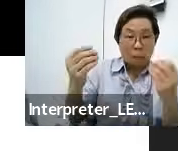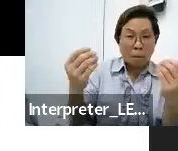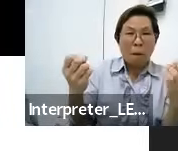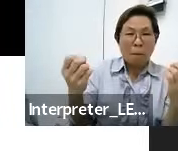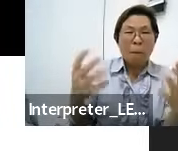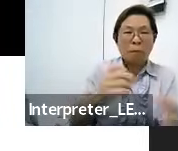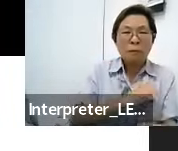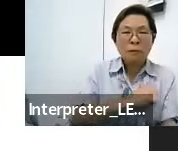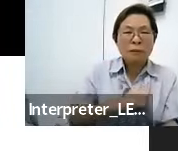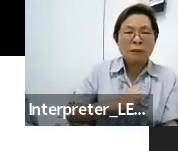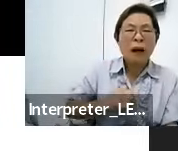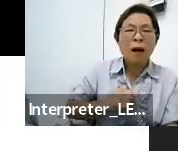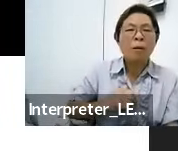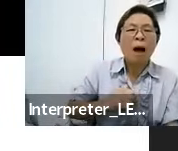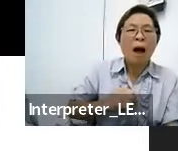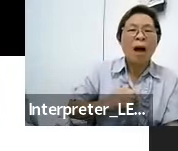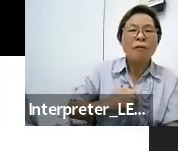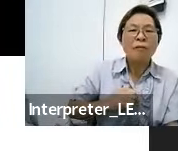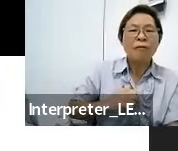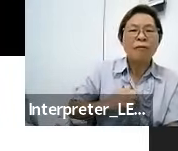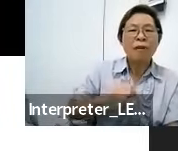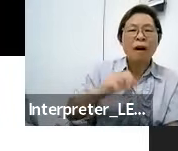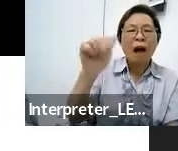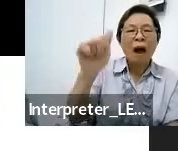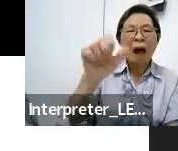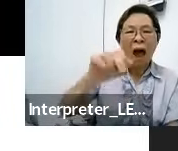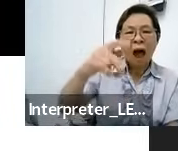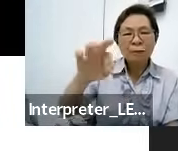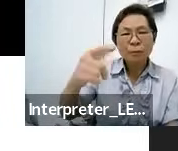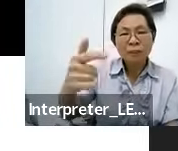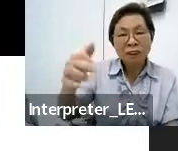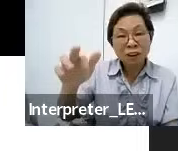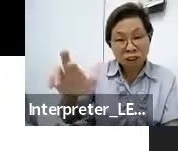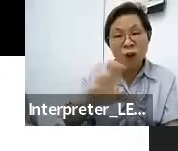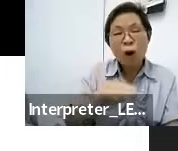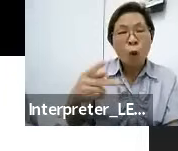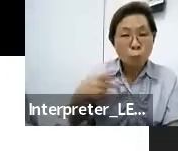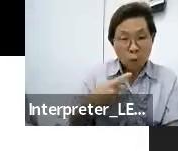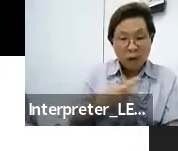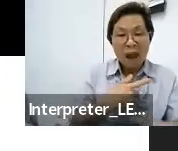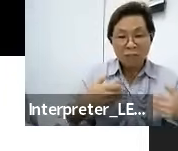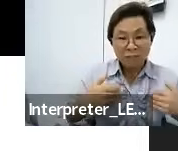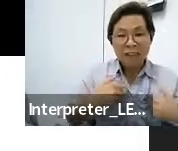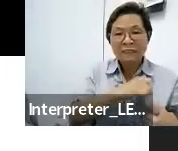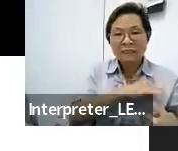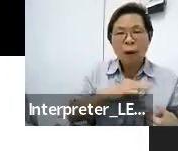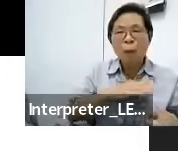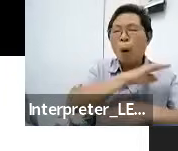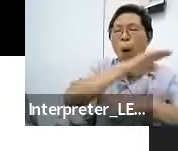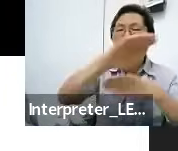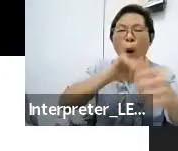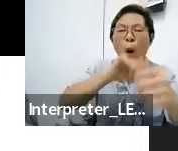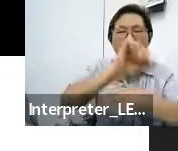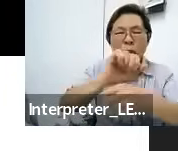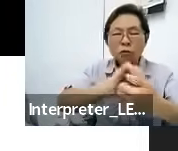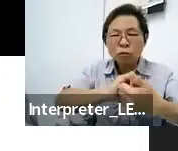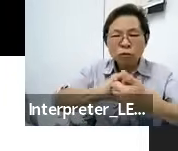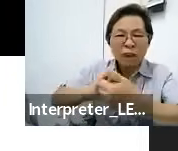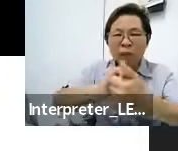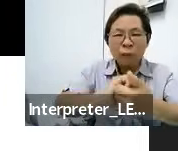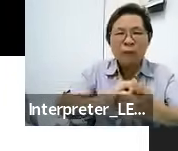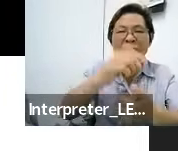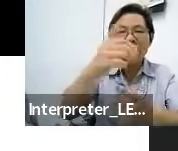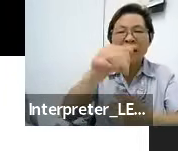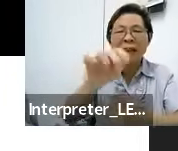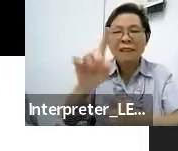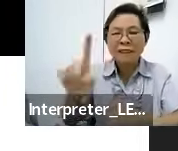spectrum. So we have staff with dyslexic tendency, but all of them work together with us as a part of the Nisai group. I think we